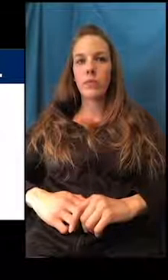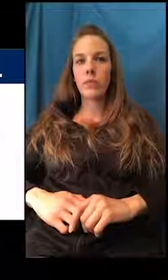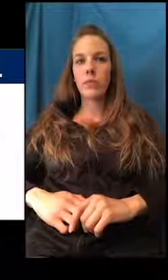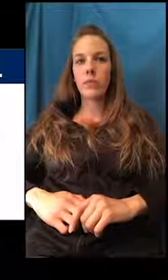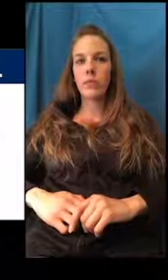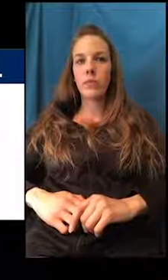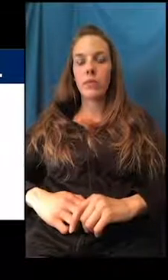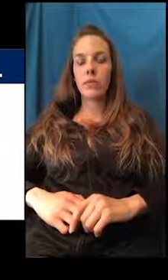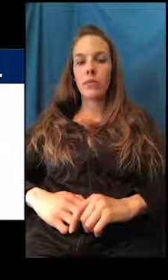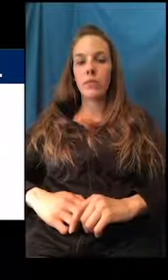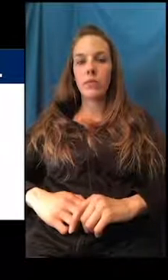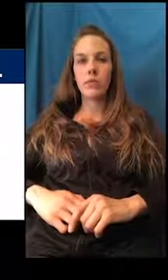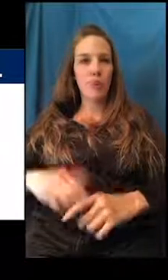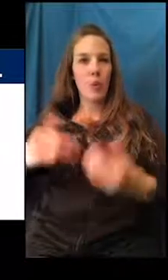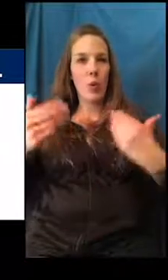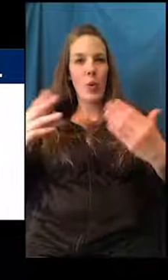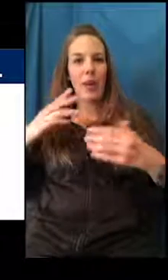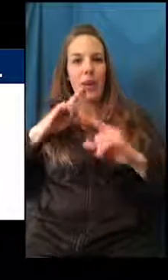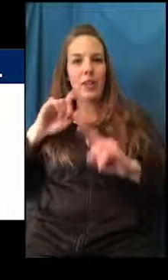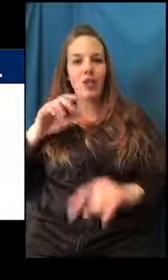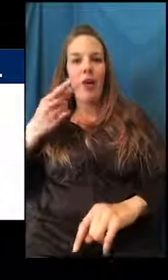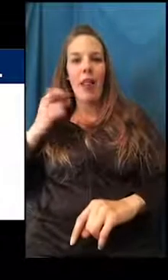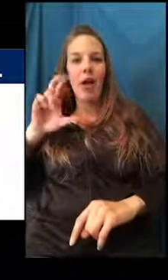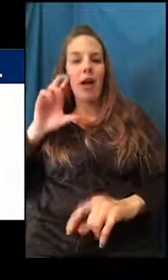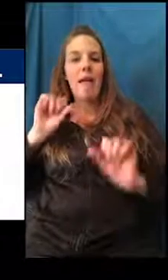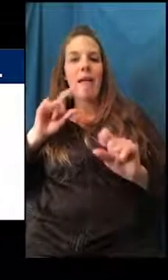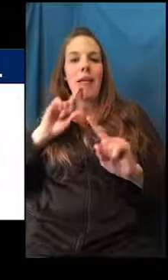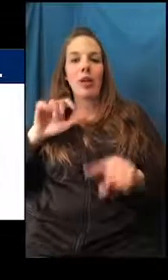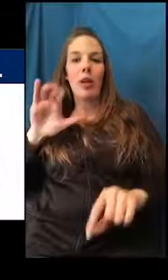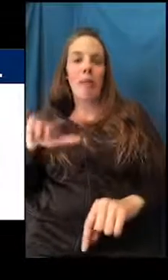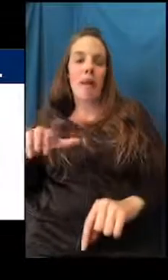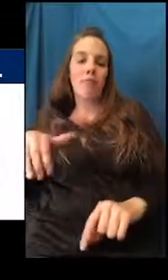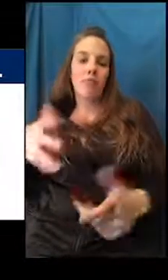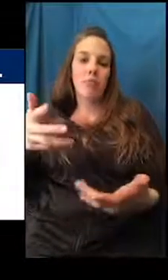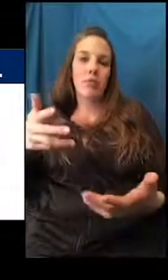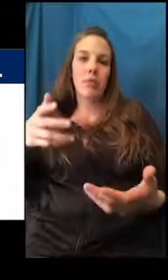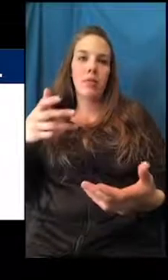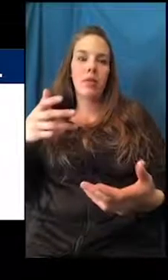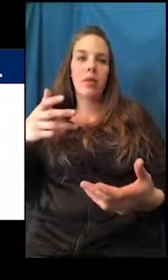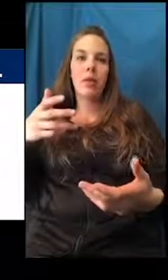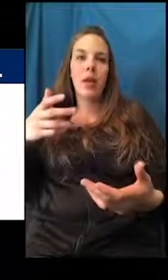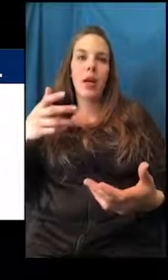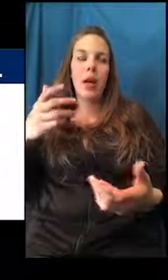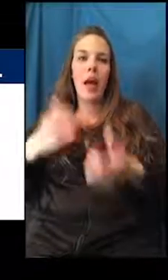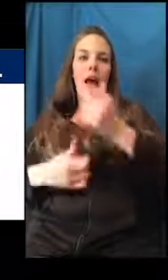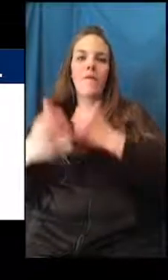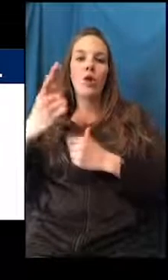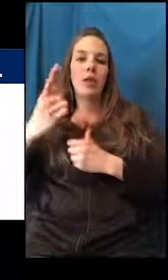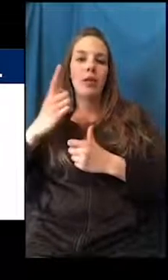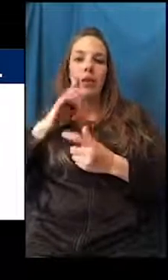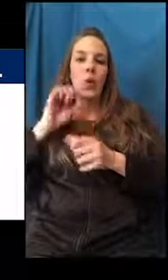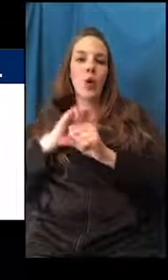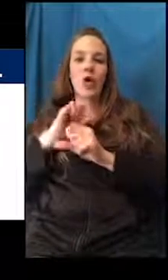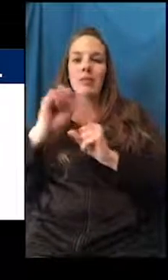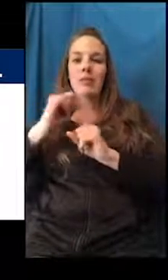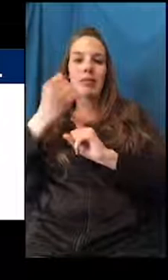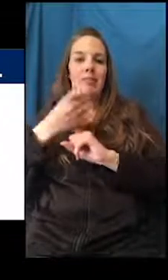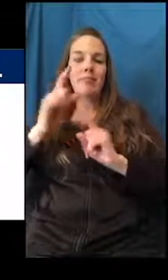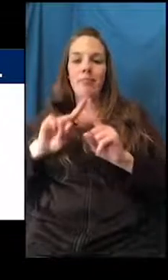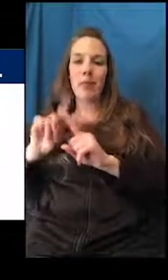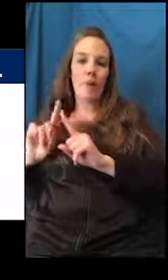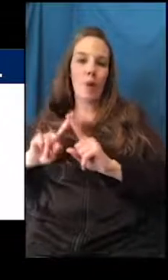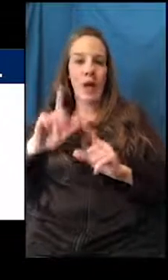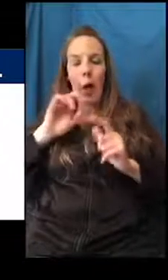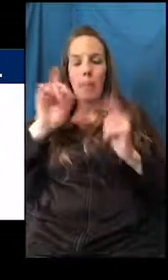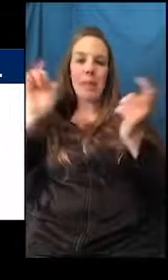You want to answer that one, Heather? Sure, I can answer that. So if, you know, every work setting is going to be a little different with how large it